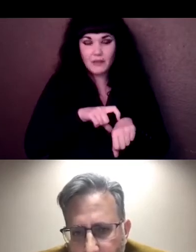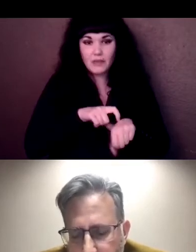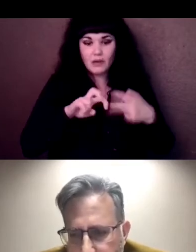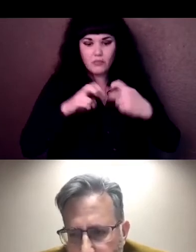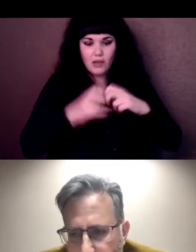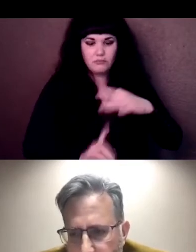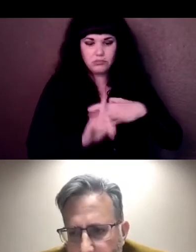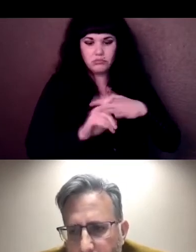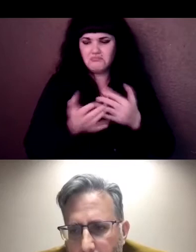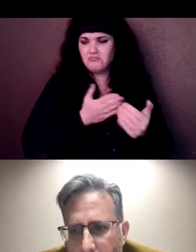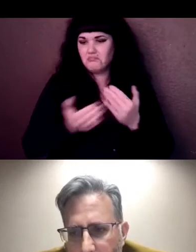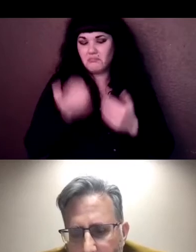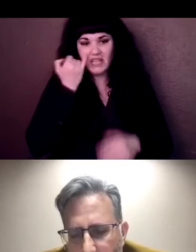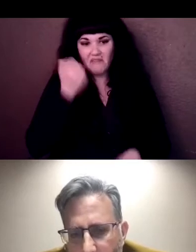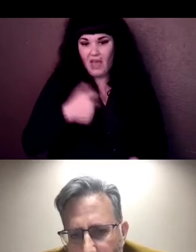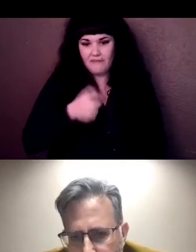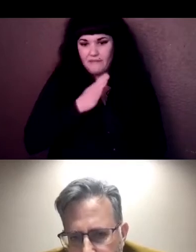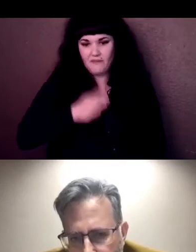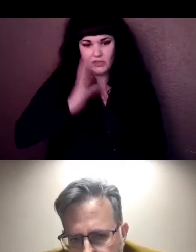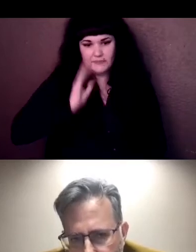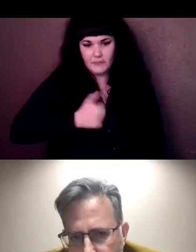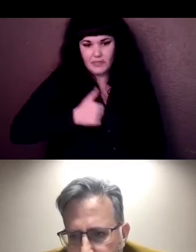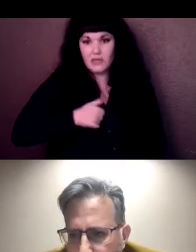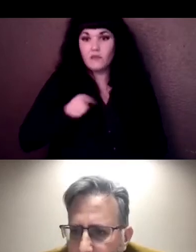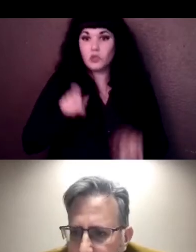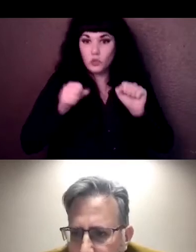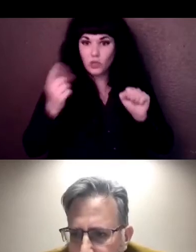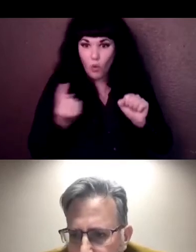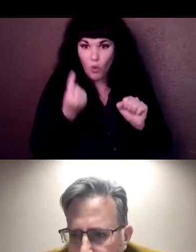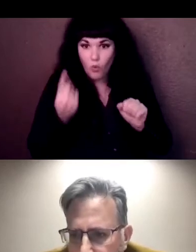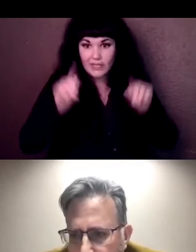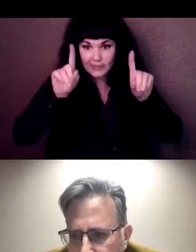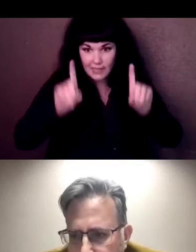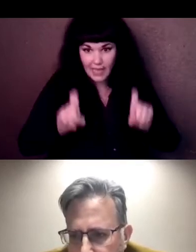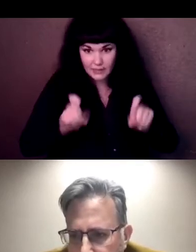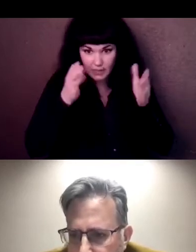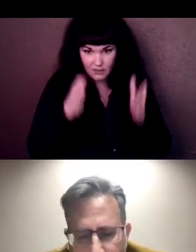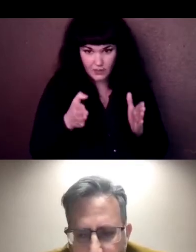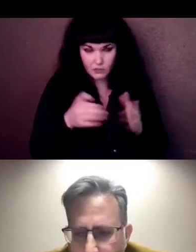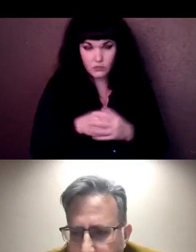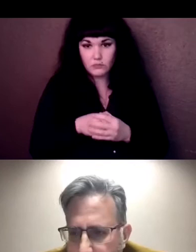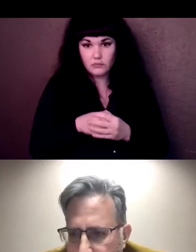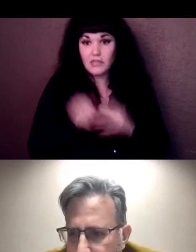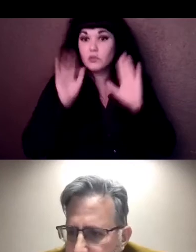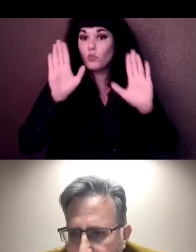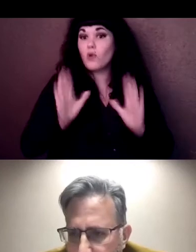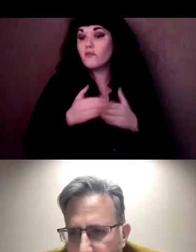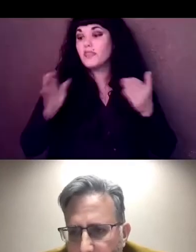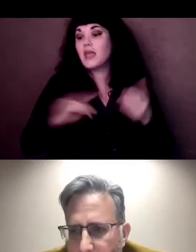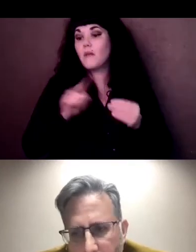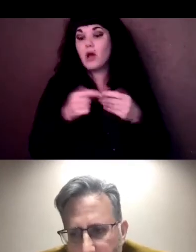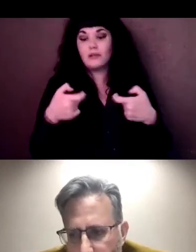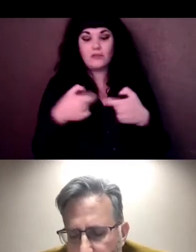even if I haven't seen it, you can always test the individual. That's the great thing about electrical stimulation. You don't have to do a